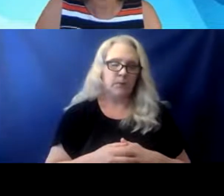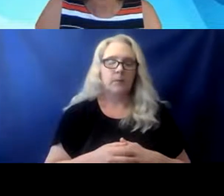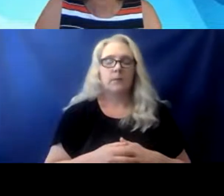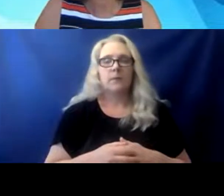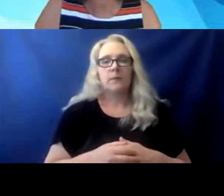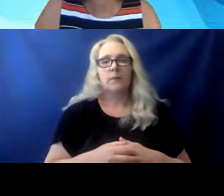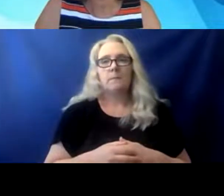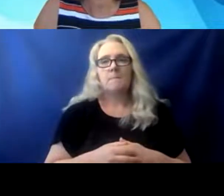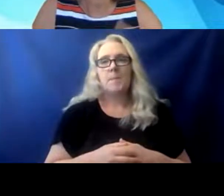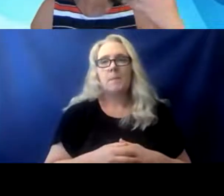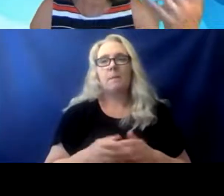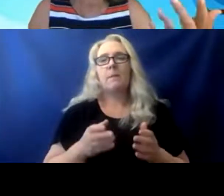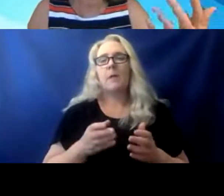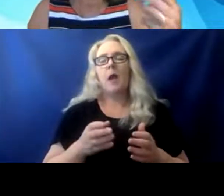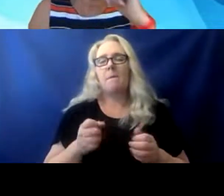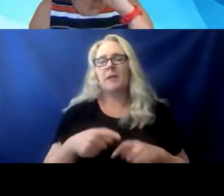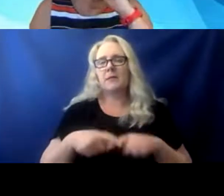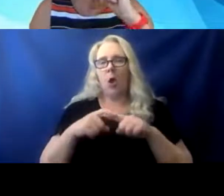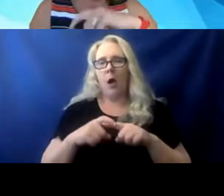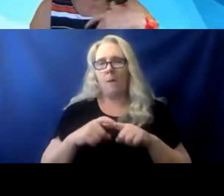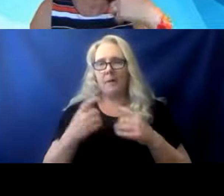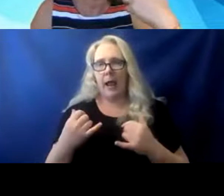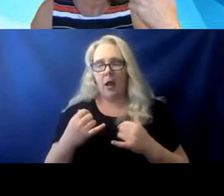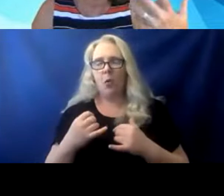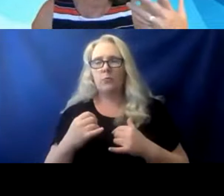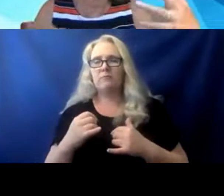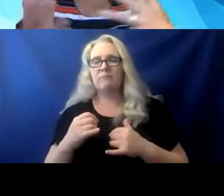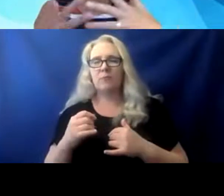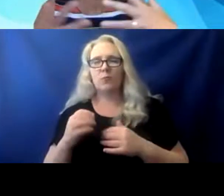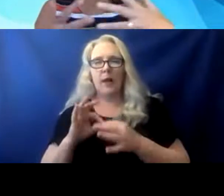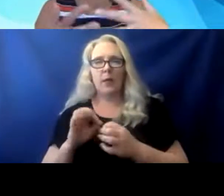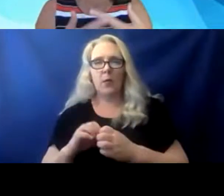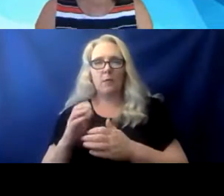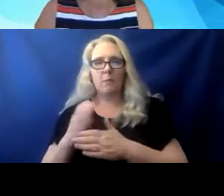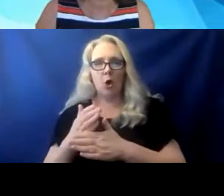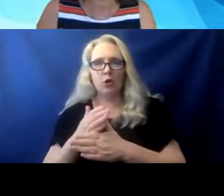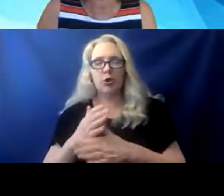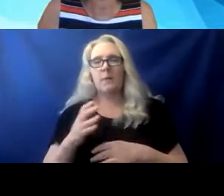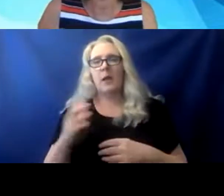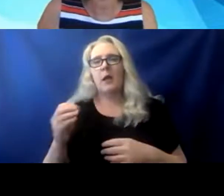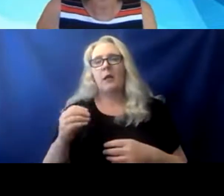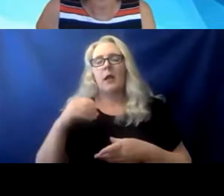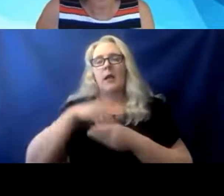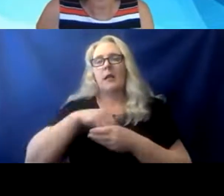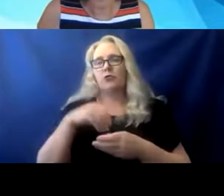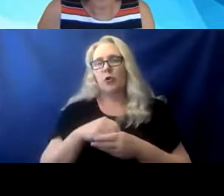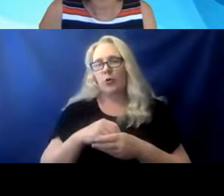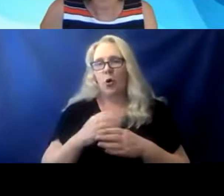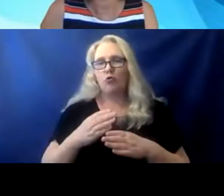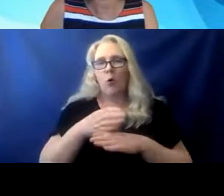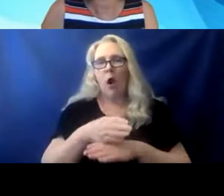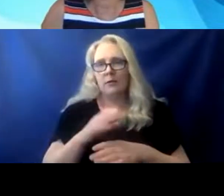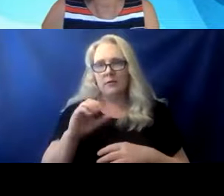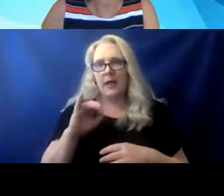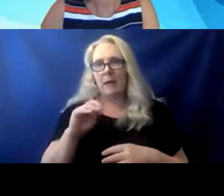second. But let me just stop on kind of those partnerships and on those internal cross-cabinet organizing